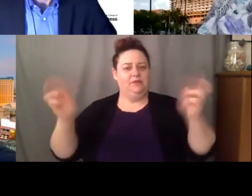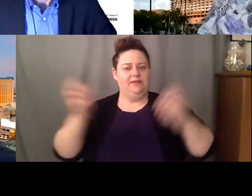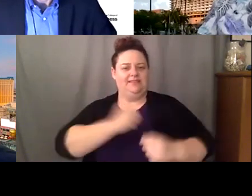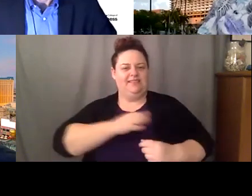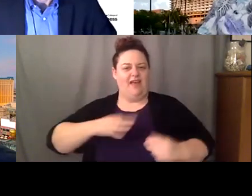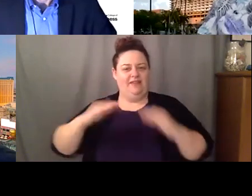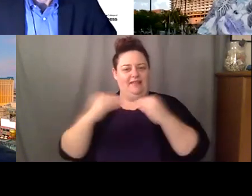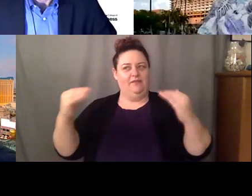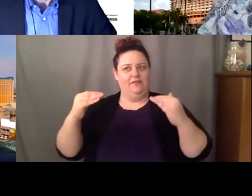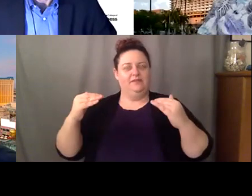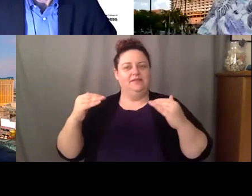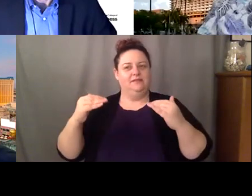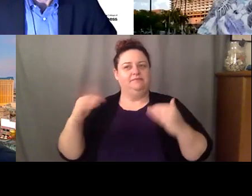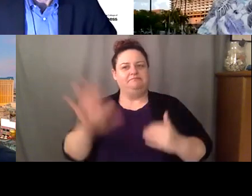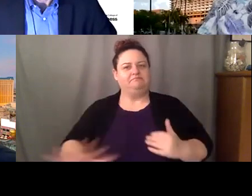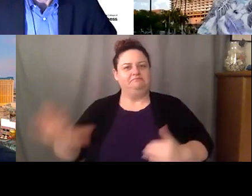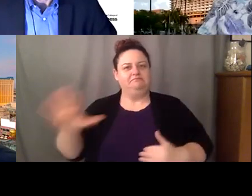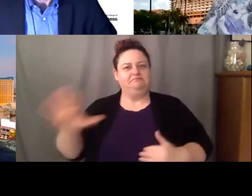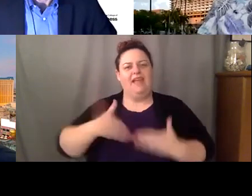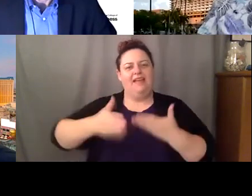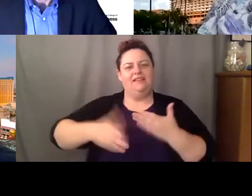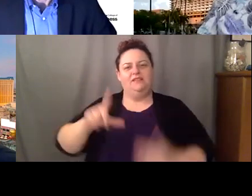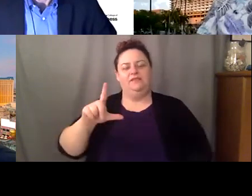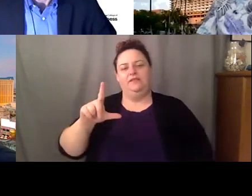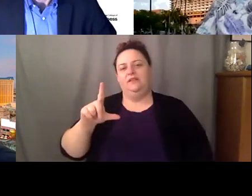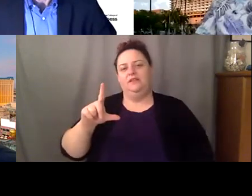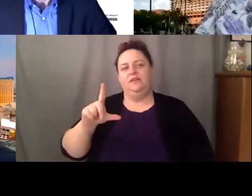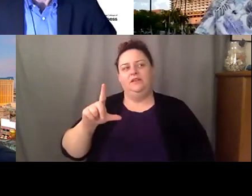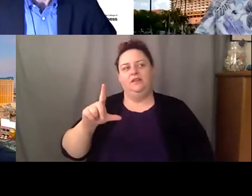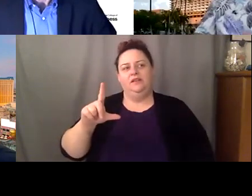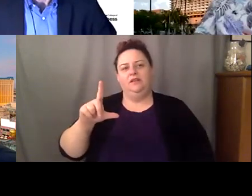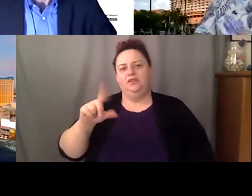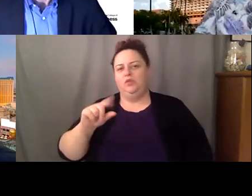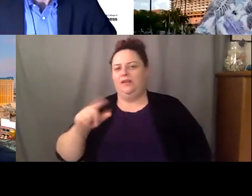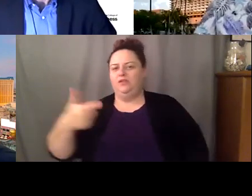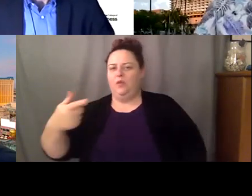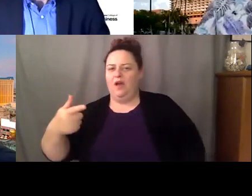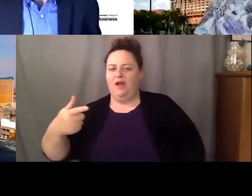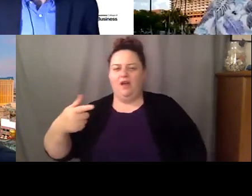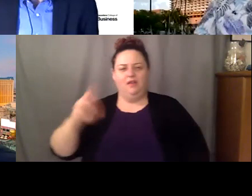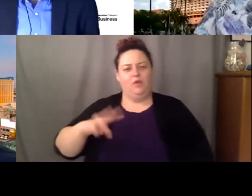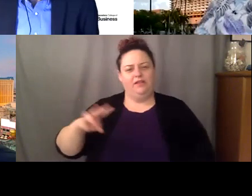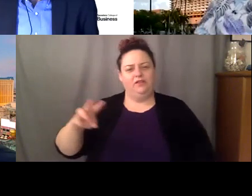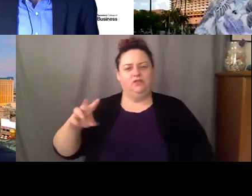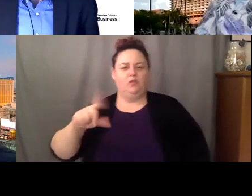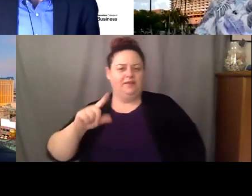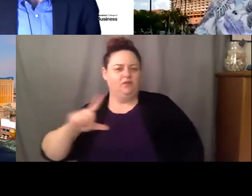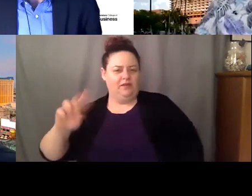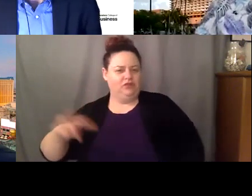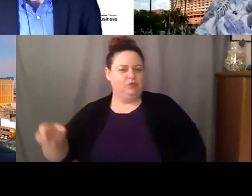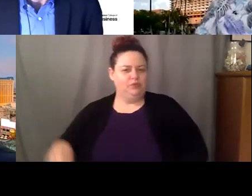levels, we'll probably be into 21, or I mean, deep into 21, 22. Thanks.